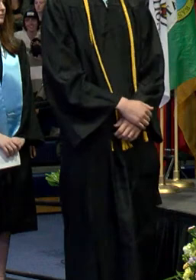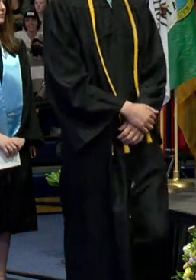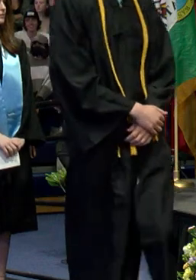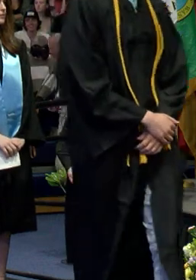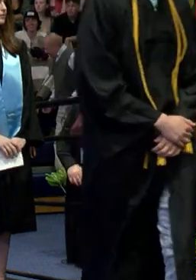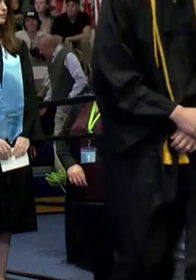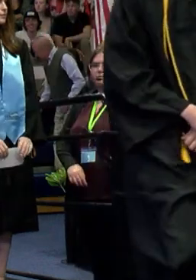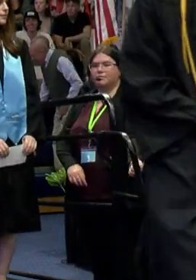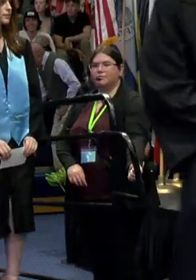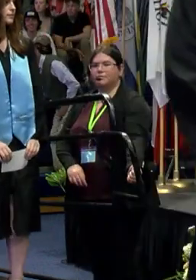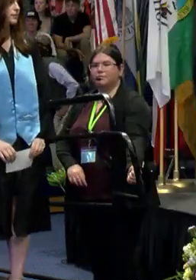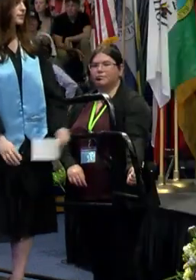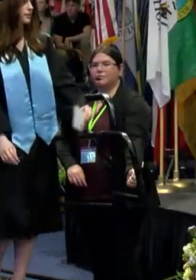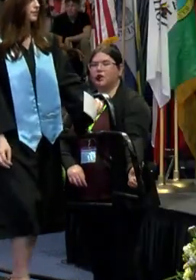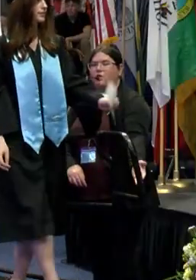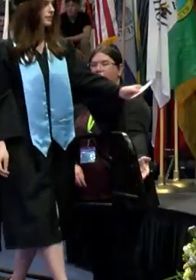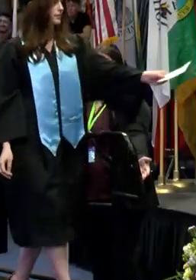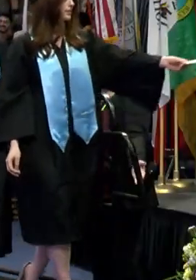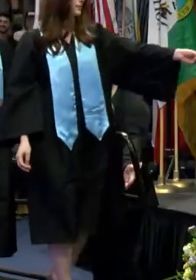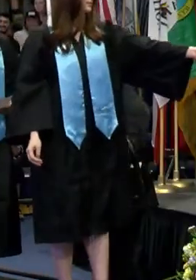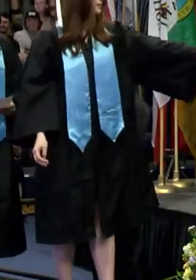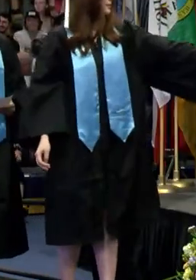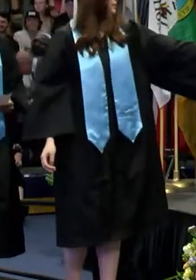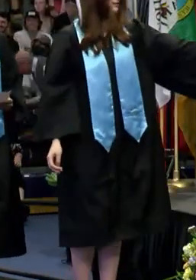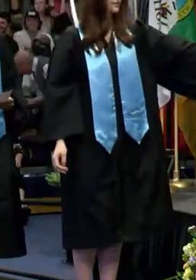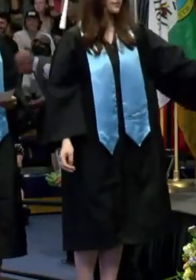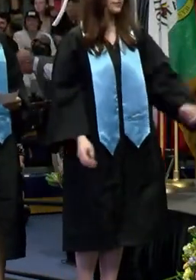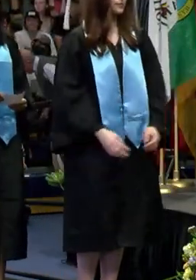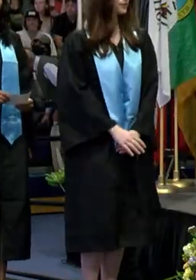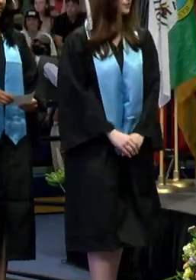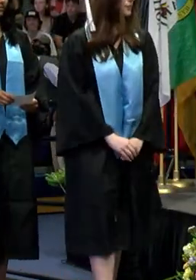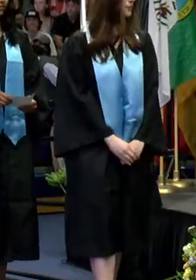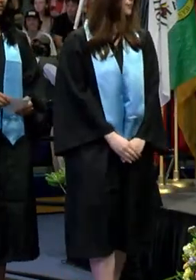Baylor T. Stewart, cum laude.